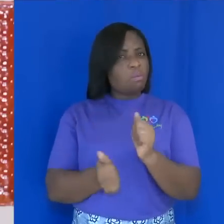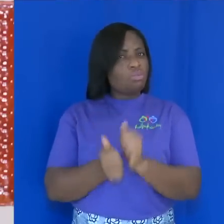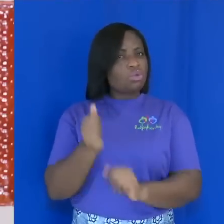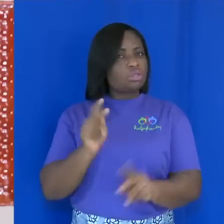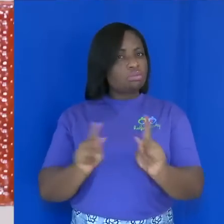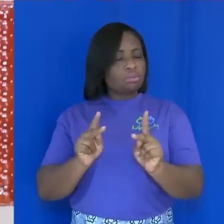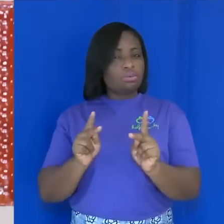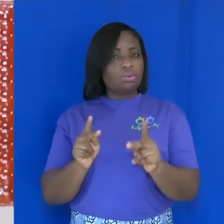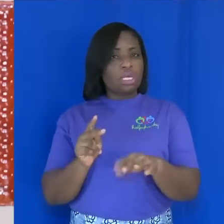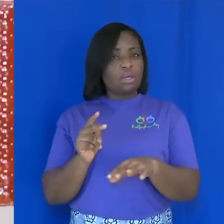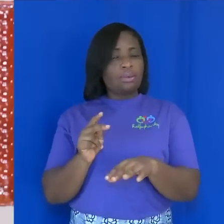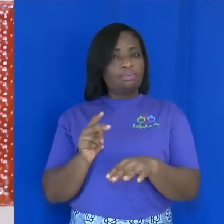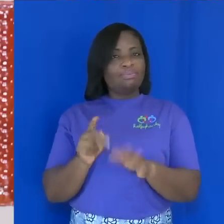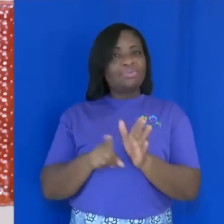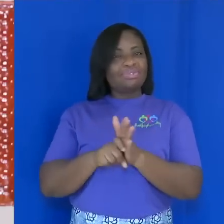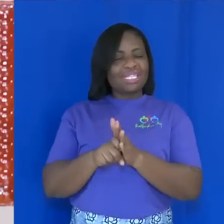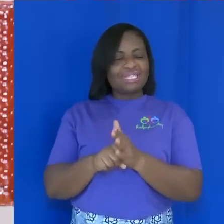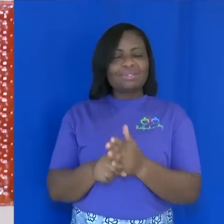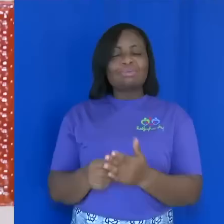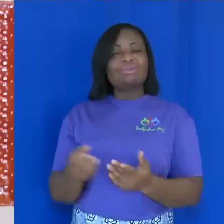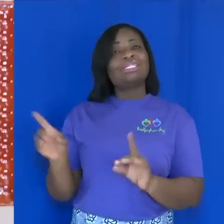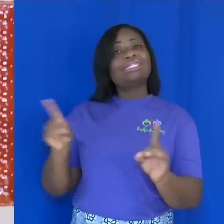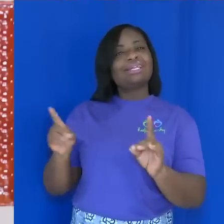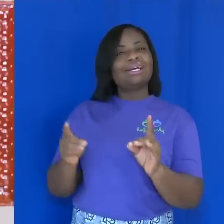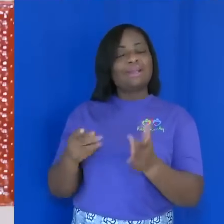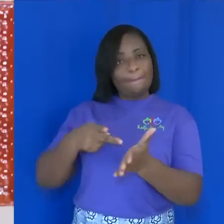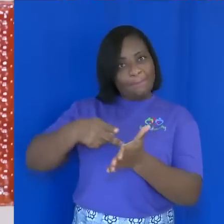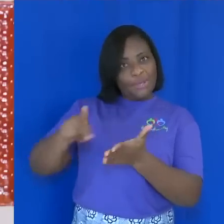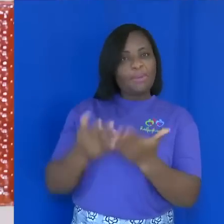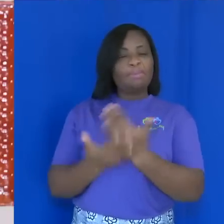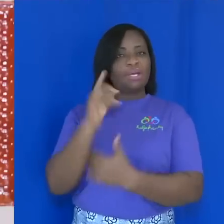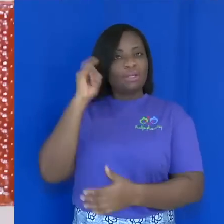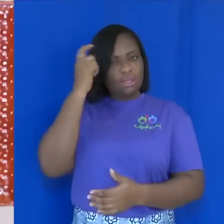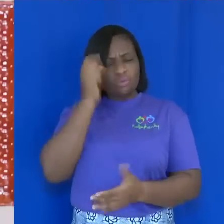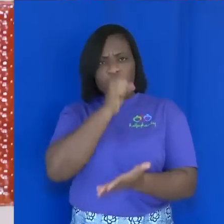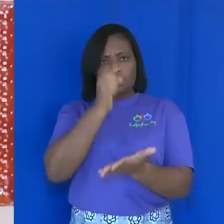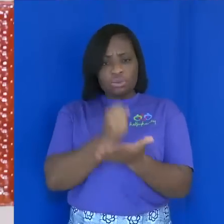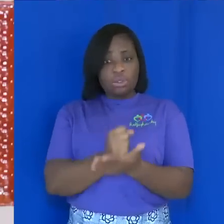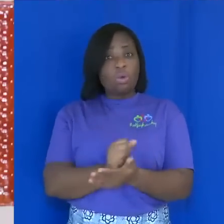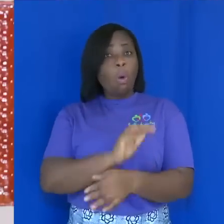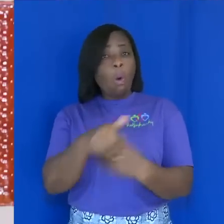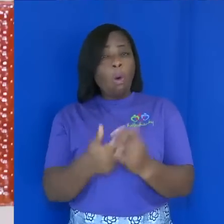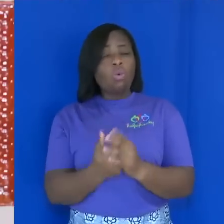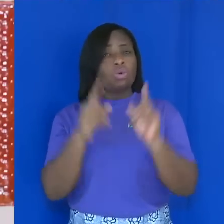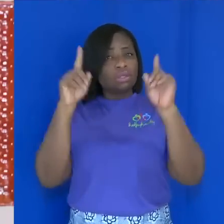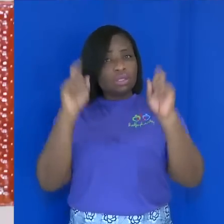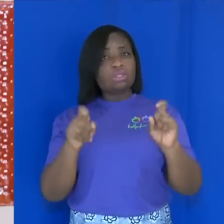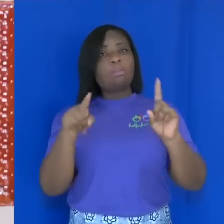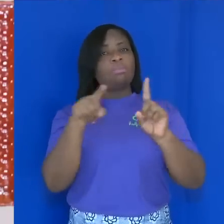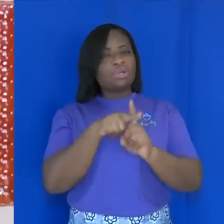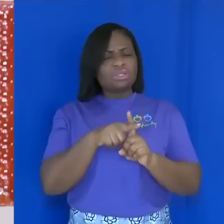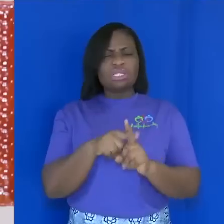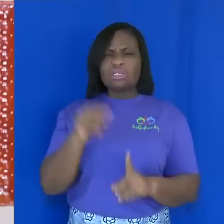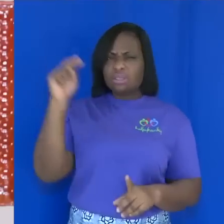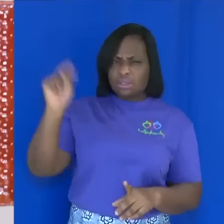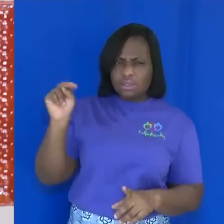stricken with the virus is being borne by government, ensuring that persons who tested positive and were in need of